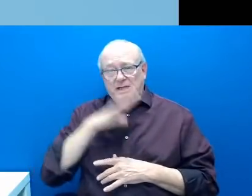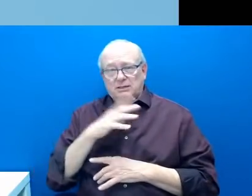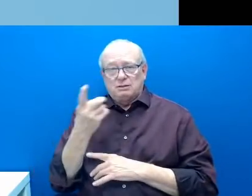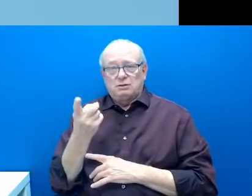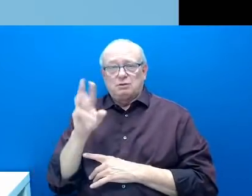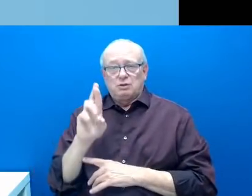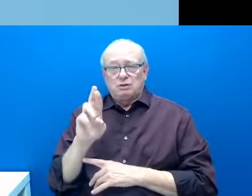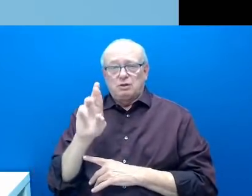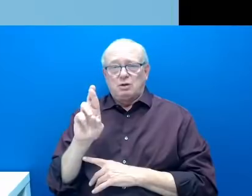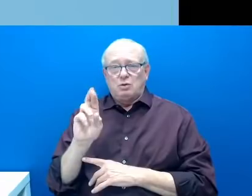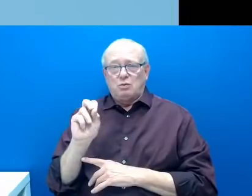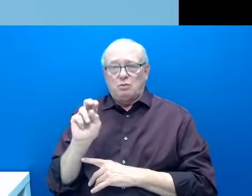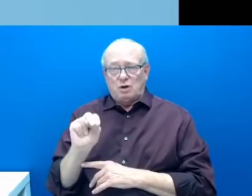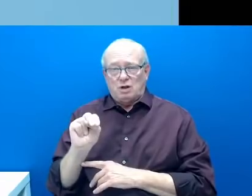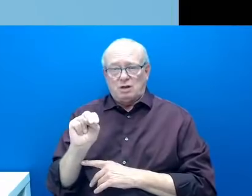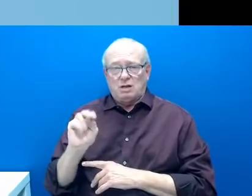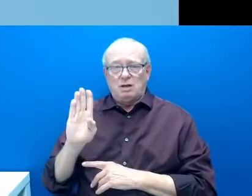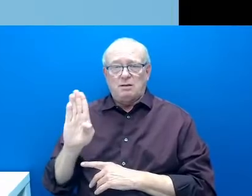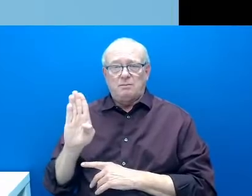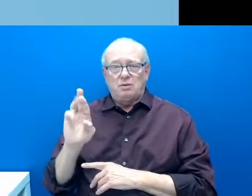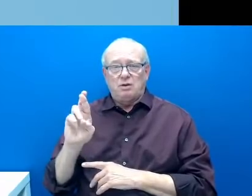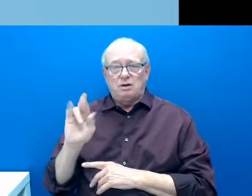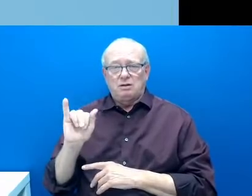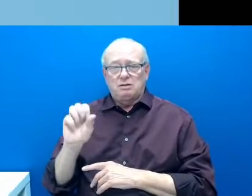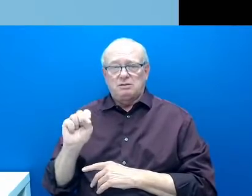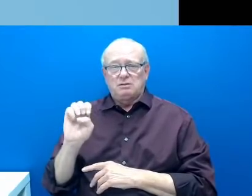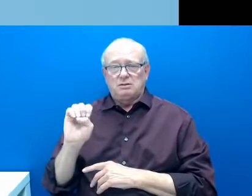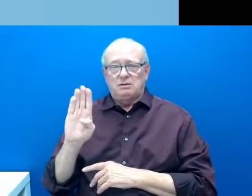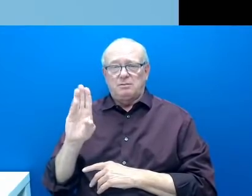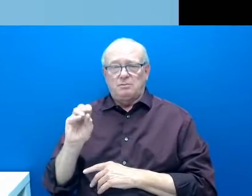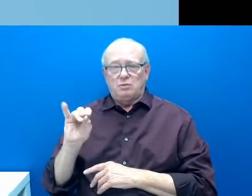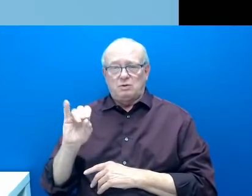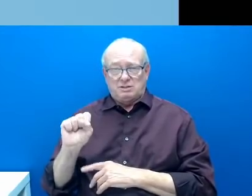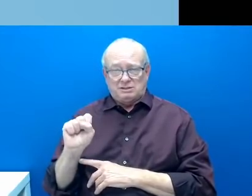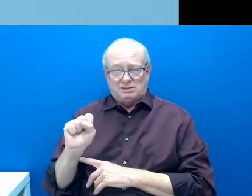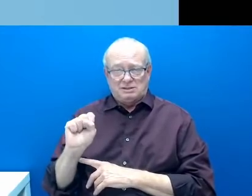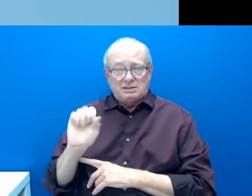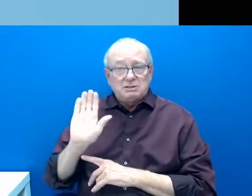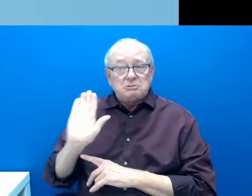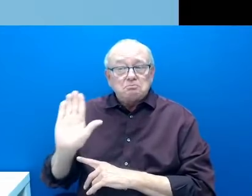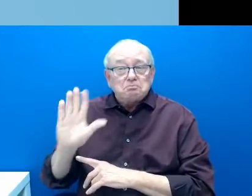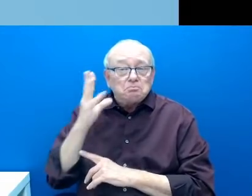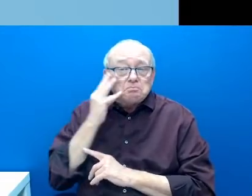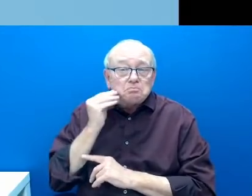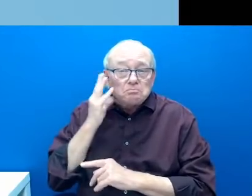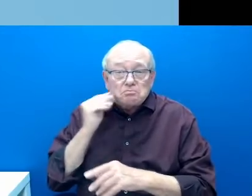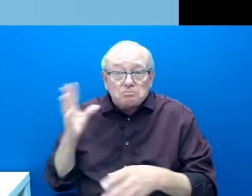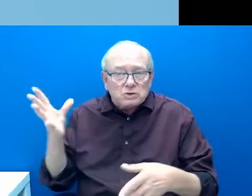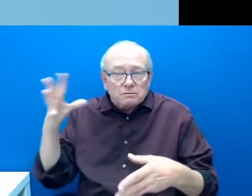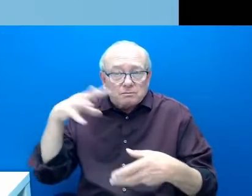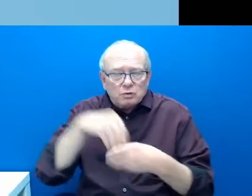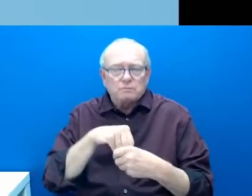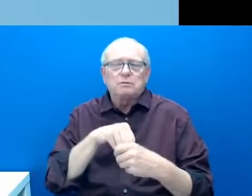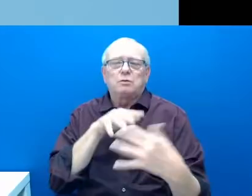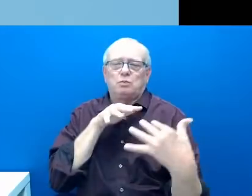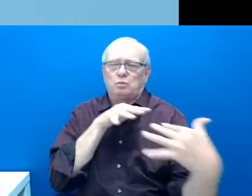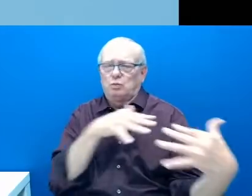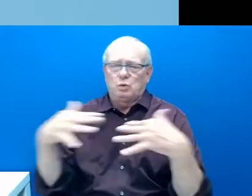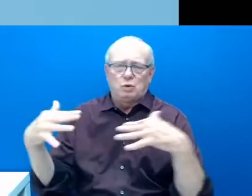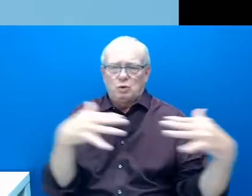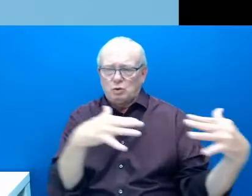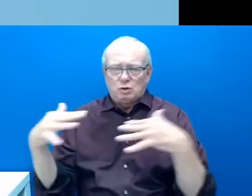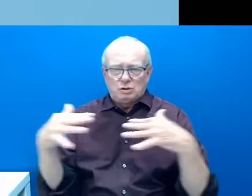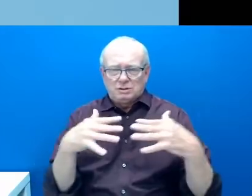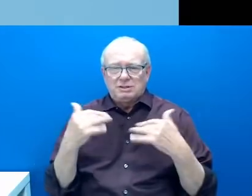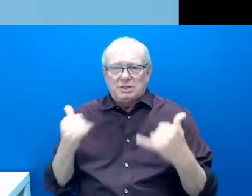who has very different lived experiences. So what he said in a CBC article